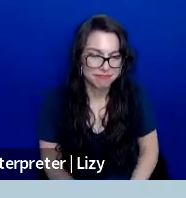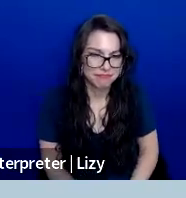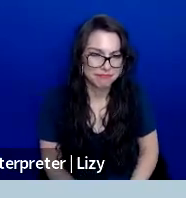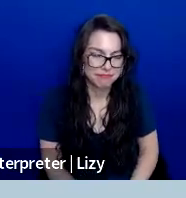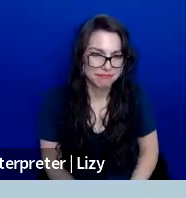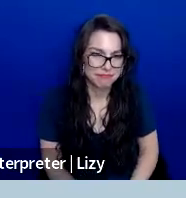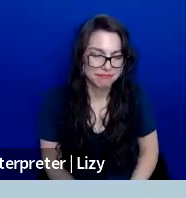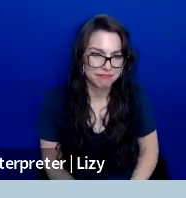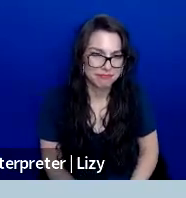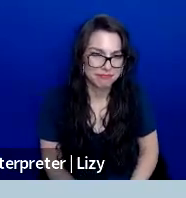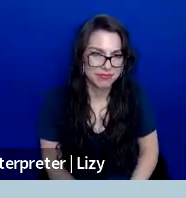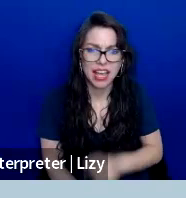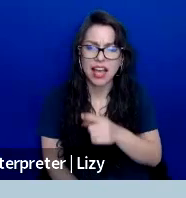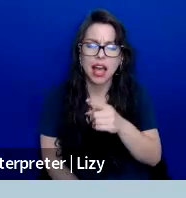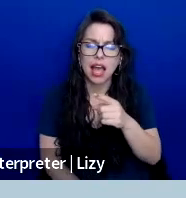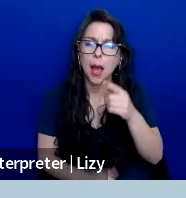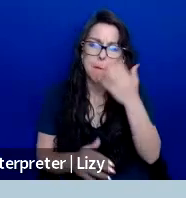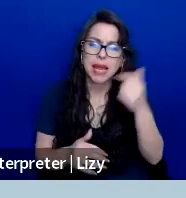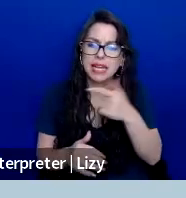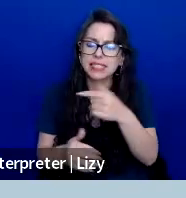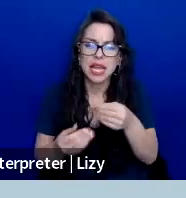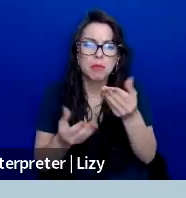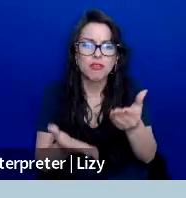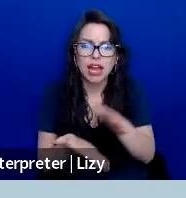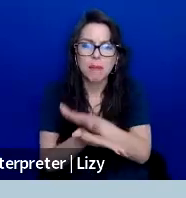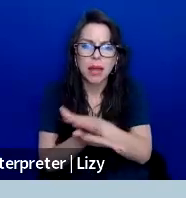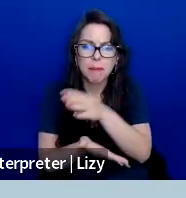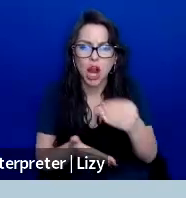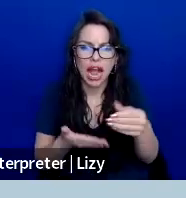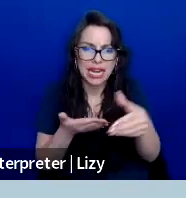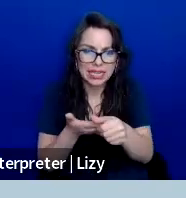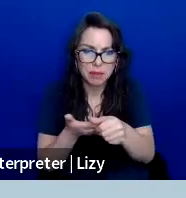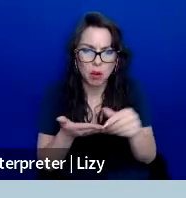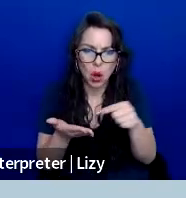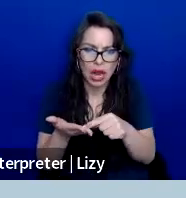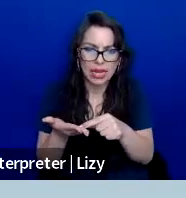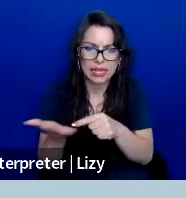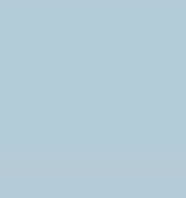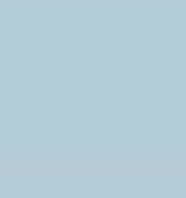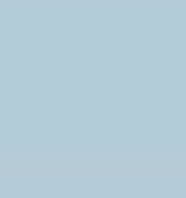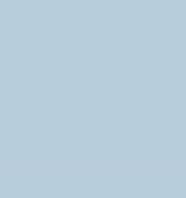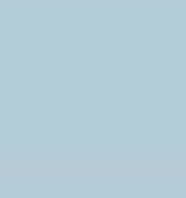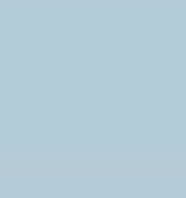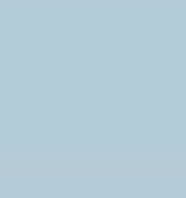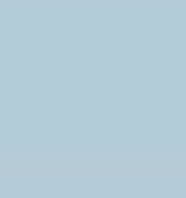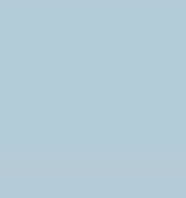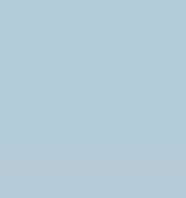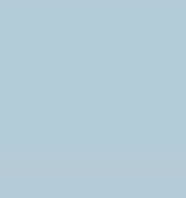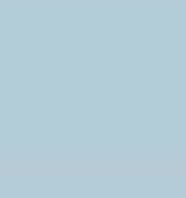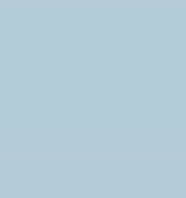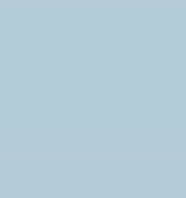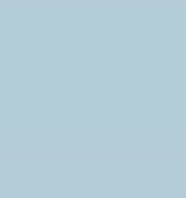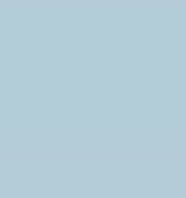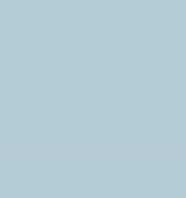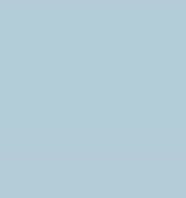They have a little paper, they have a clipboard in the front office, and I wrote your name and